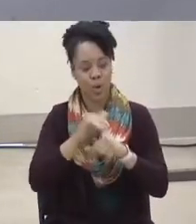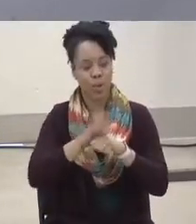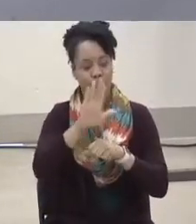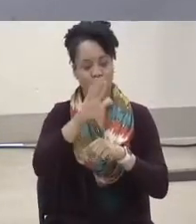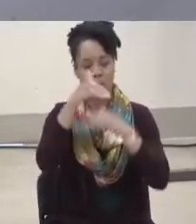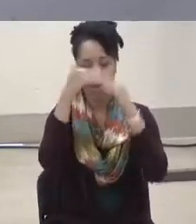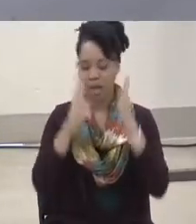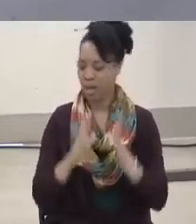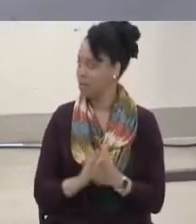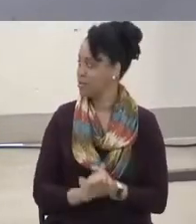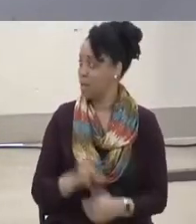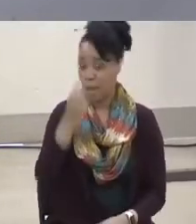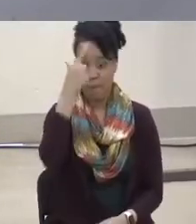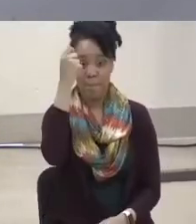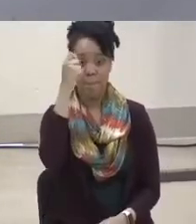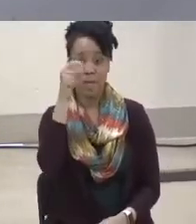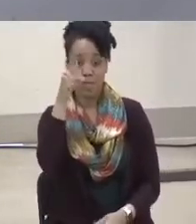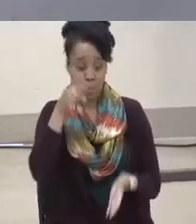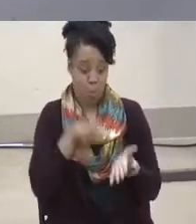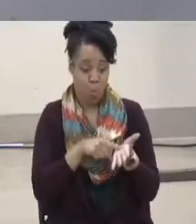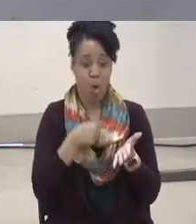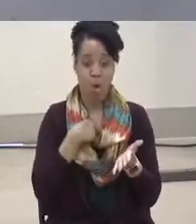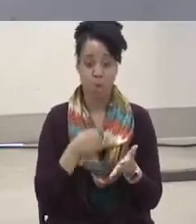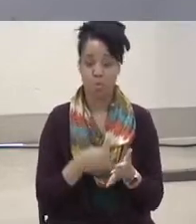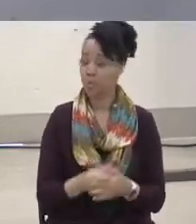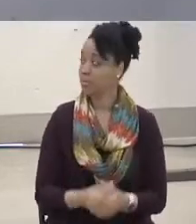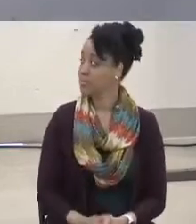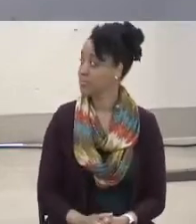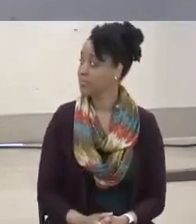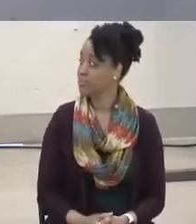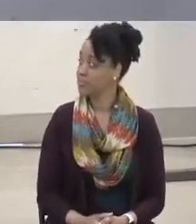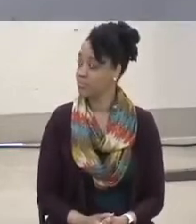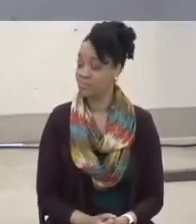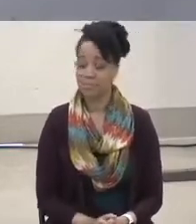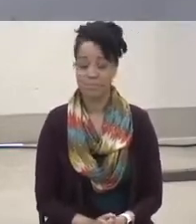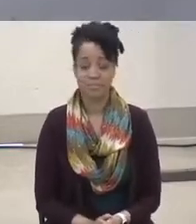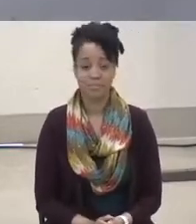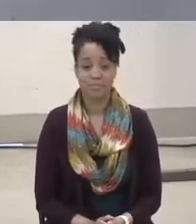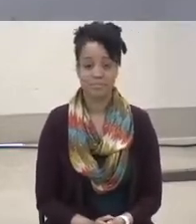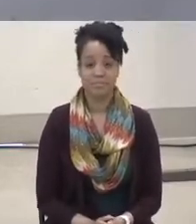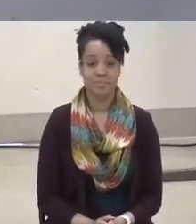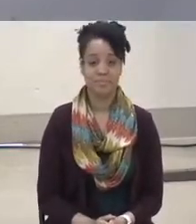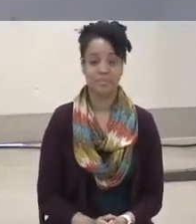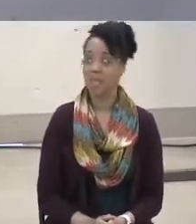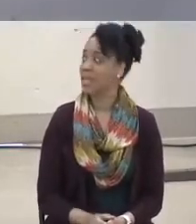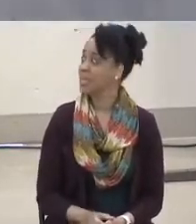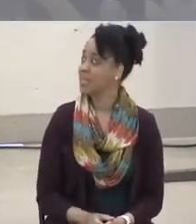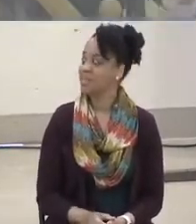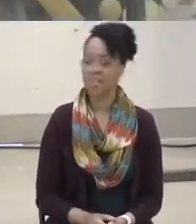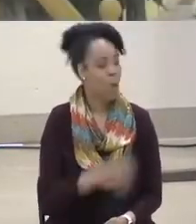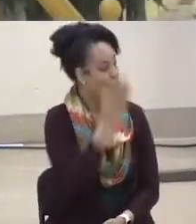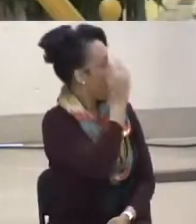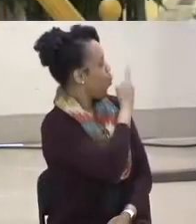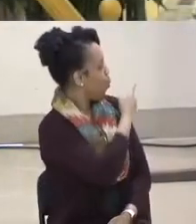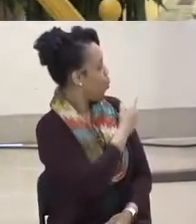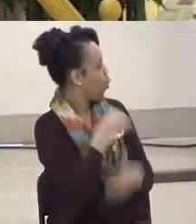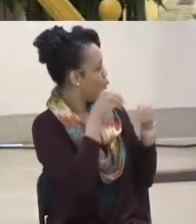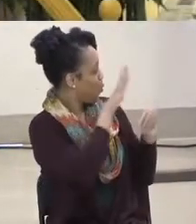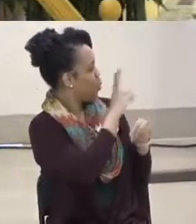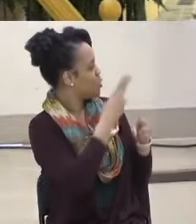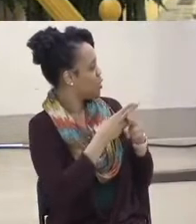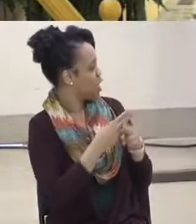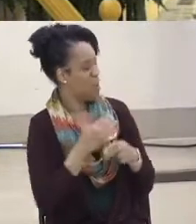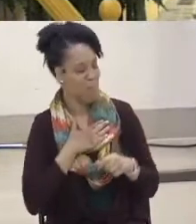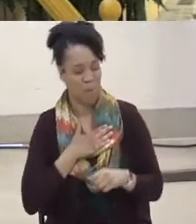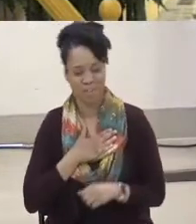pones you tu own it. nombre Because what? en la You own casa? it. Because you own it. ¿Por qué? Porque te pertenece. Sis, why would you put your name on your house? This is